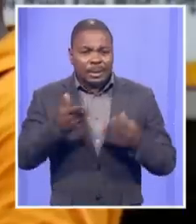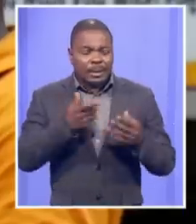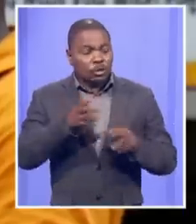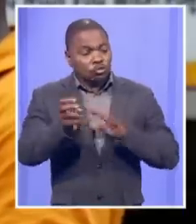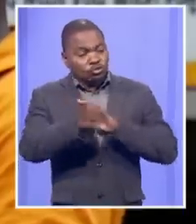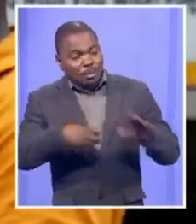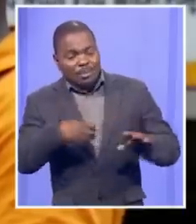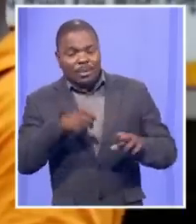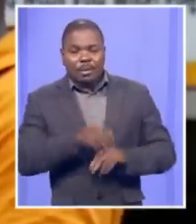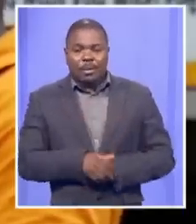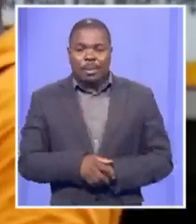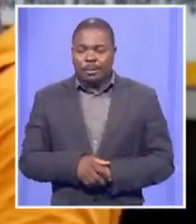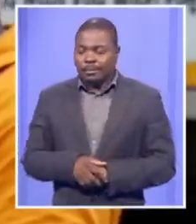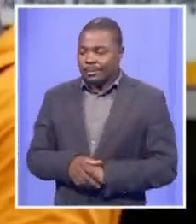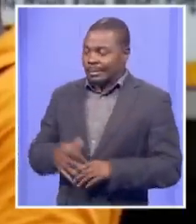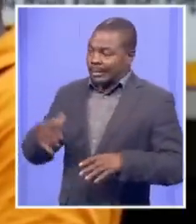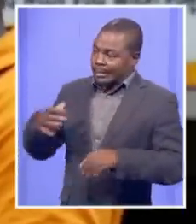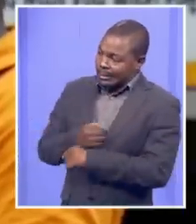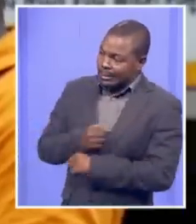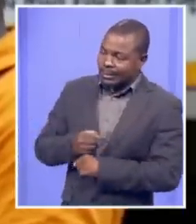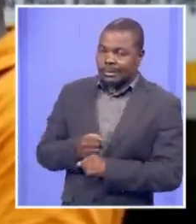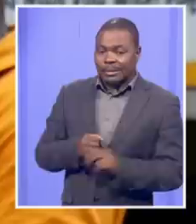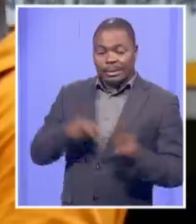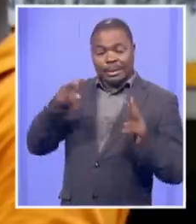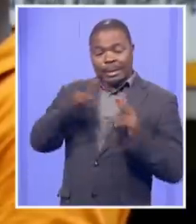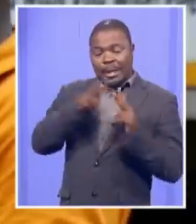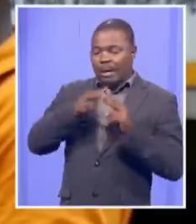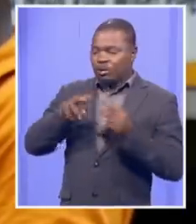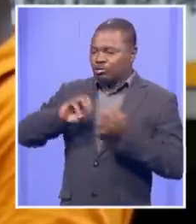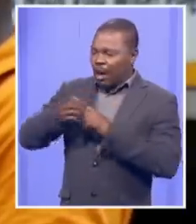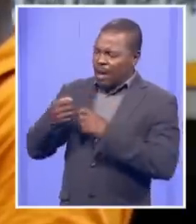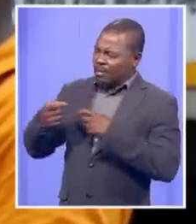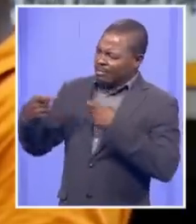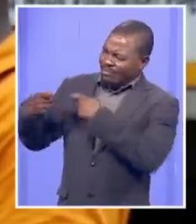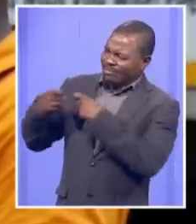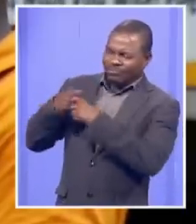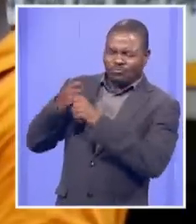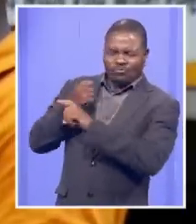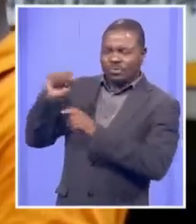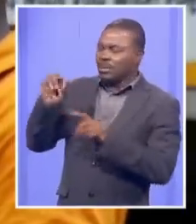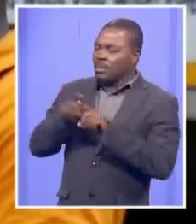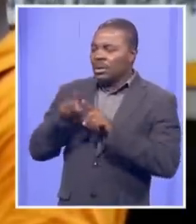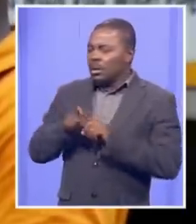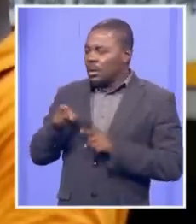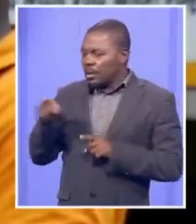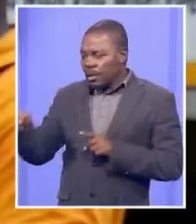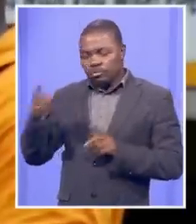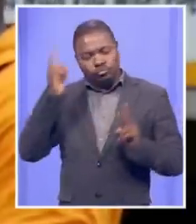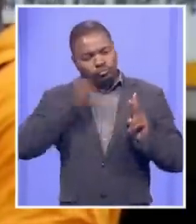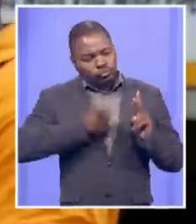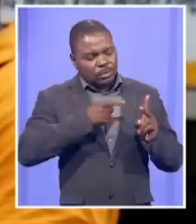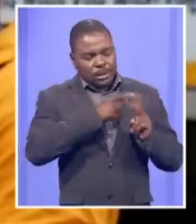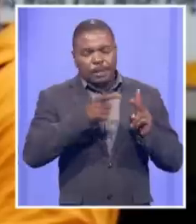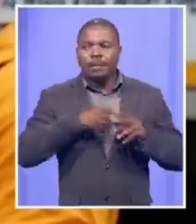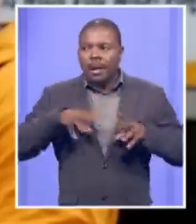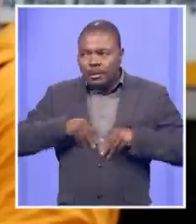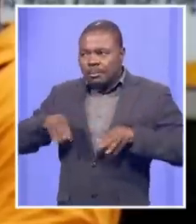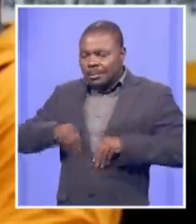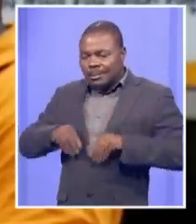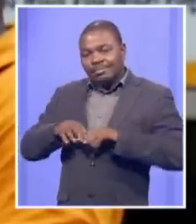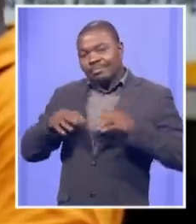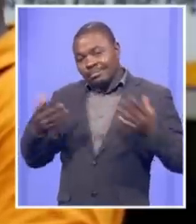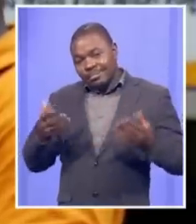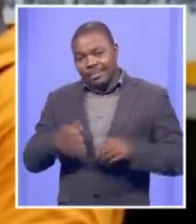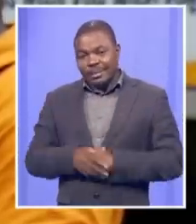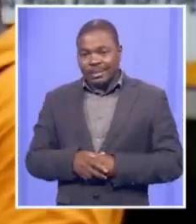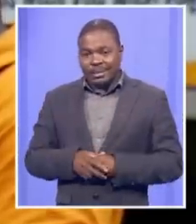robbery? No, unfortunately, they didn't even fight, but they were just corresponding to what they say. Unless